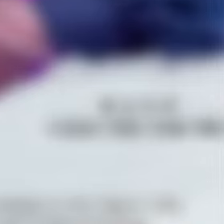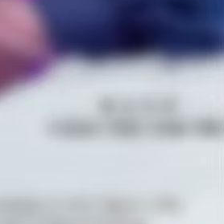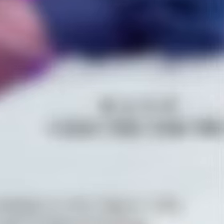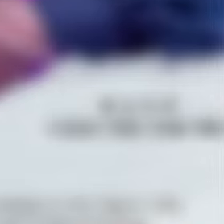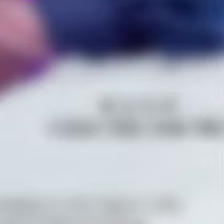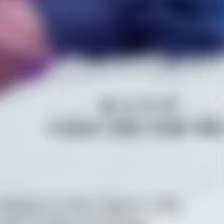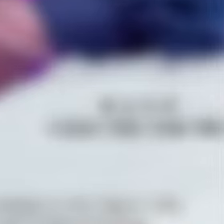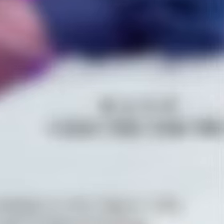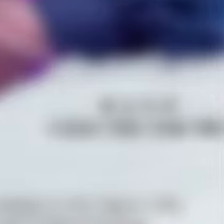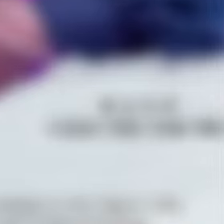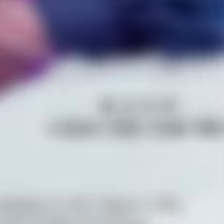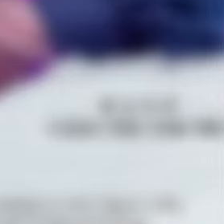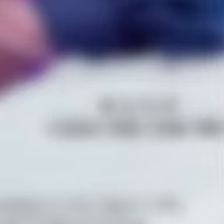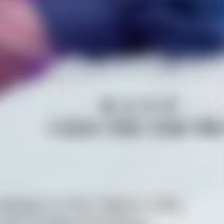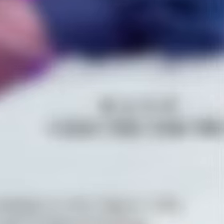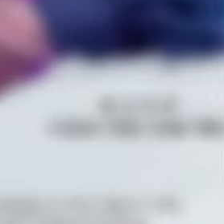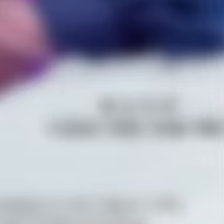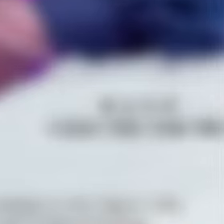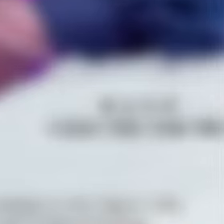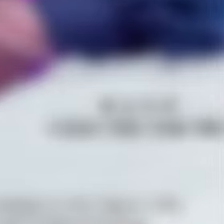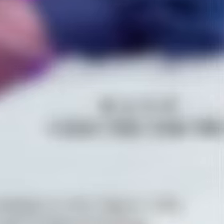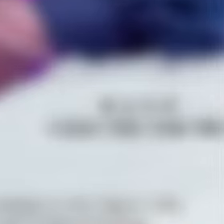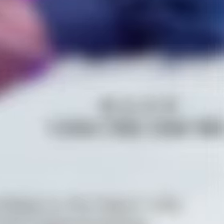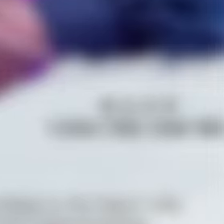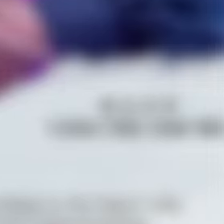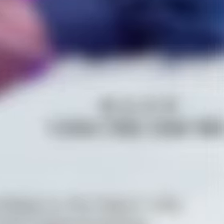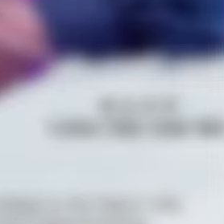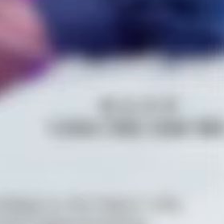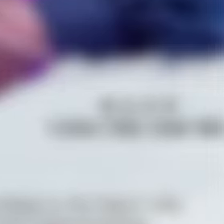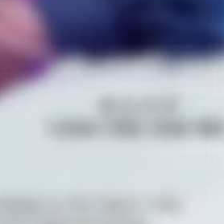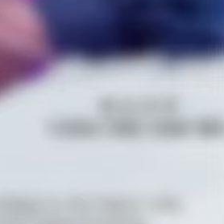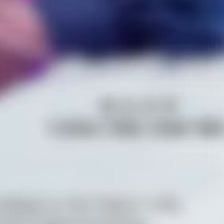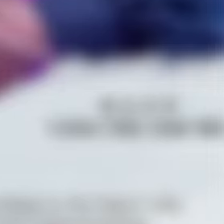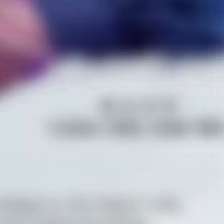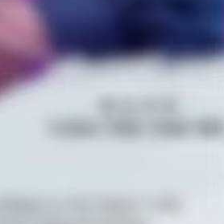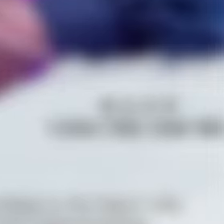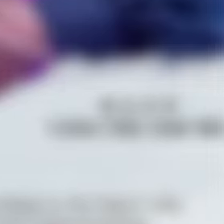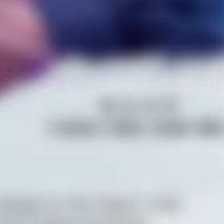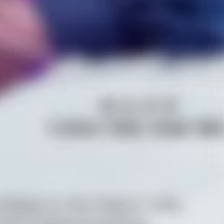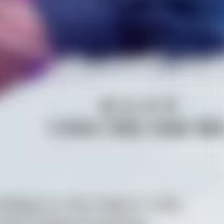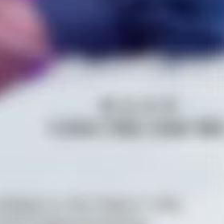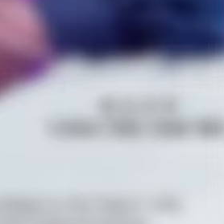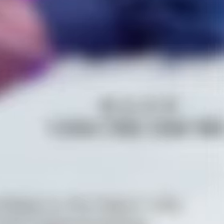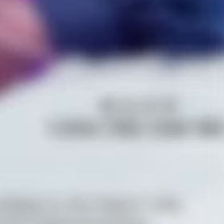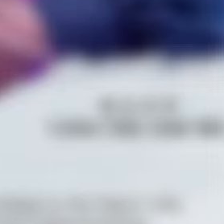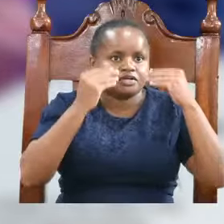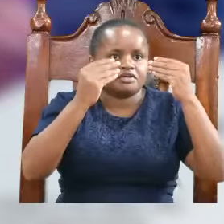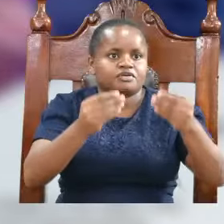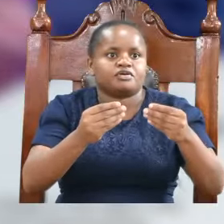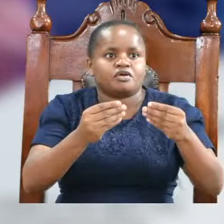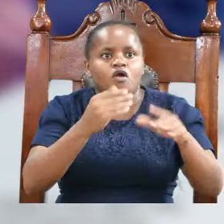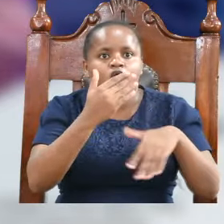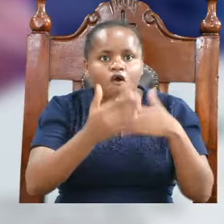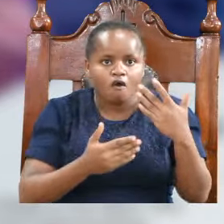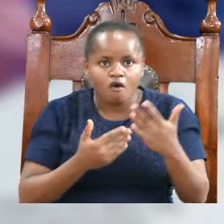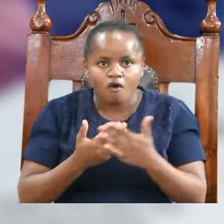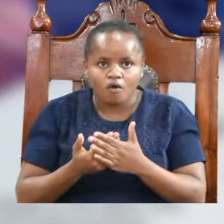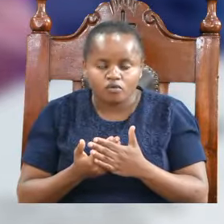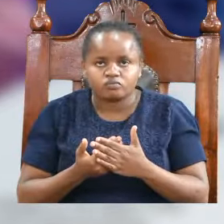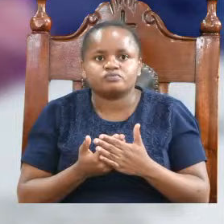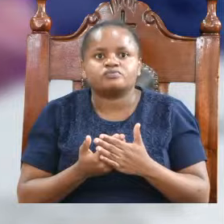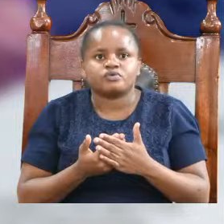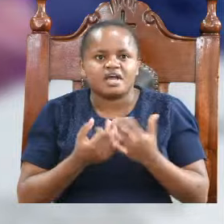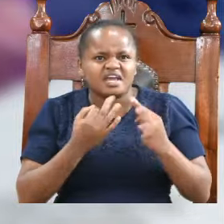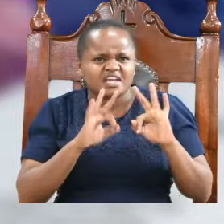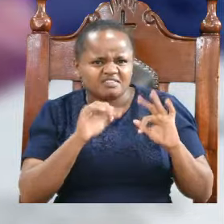occurs which may reasonably impede it. Notice is hereby given to all concerned